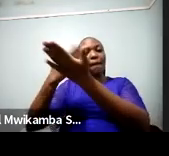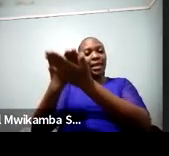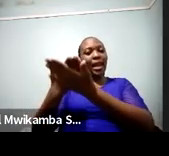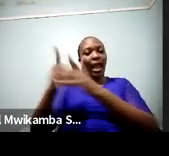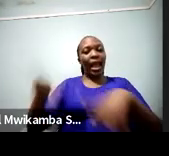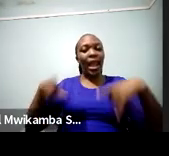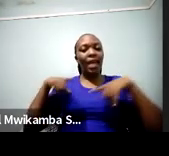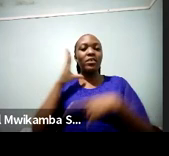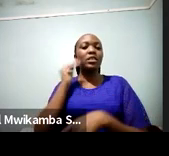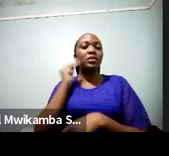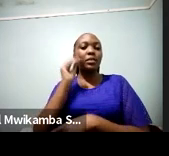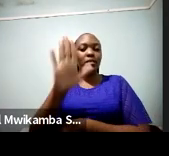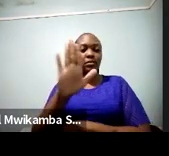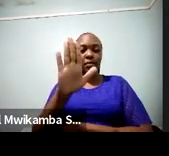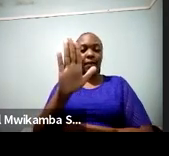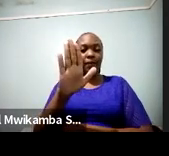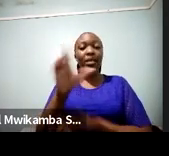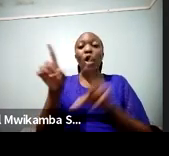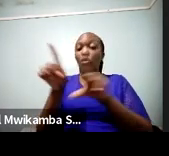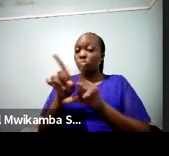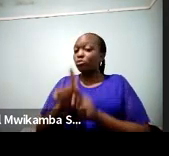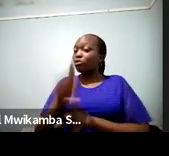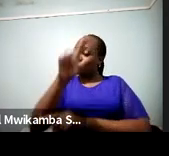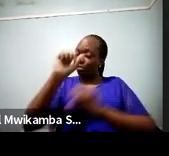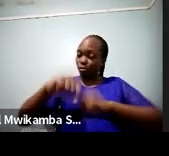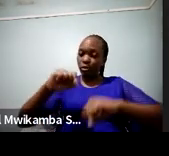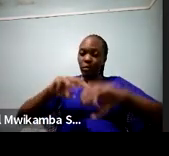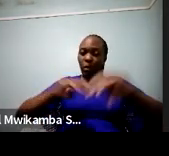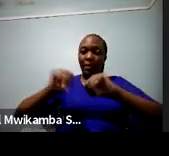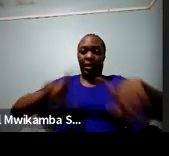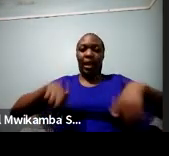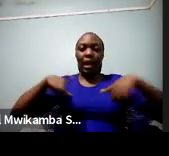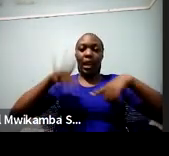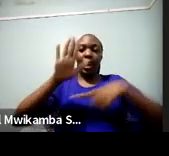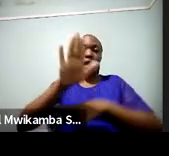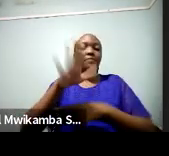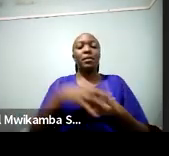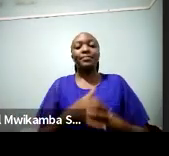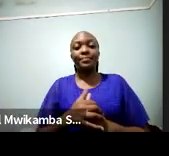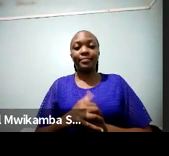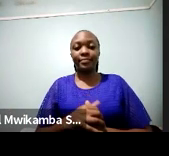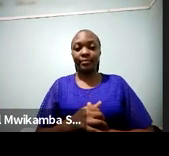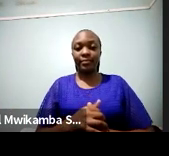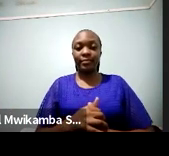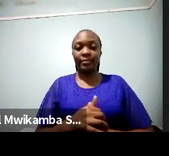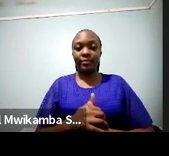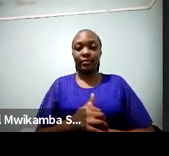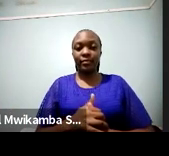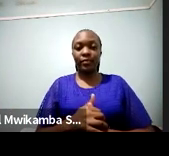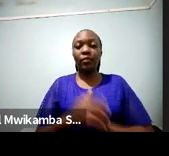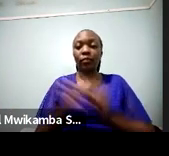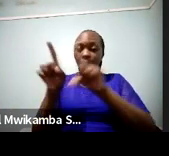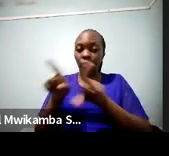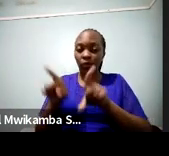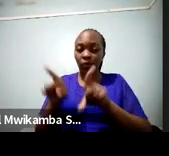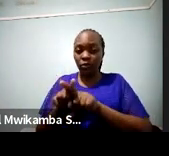to manage your own life and navigate the turbulent world of work. We'll also introduce a small concept,